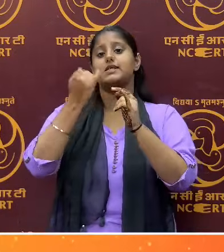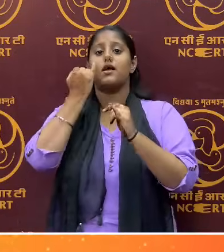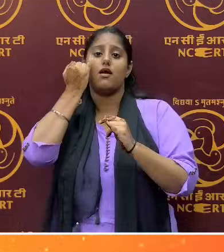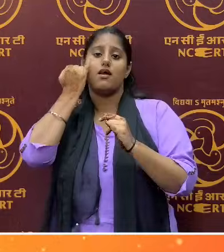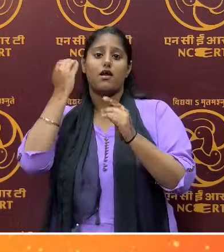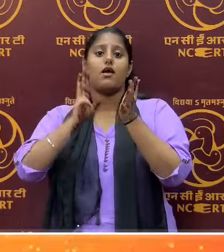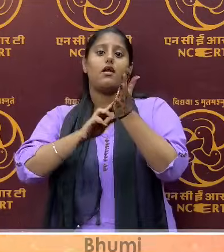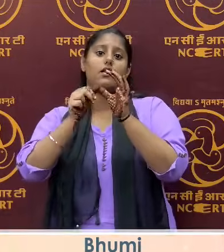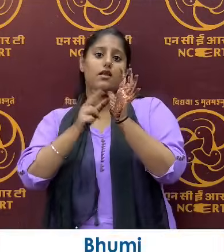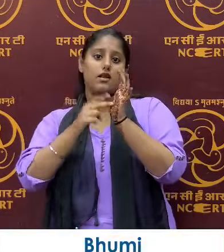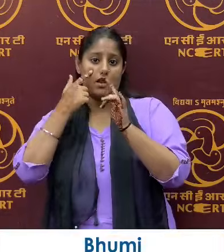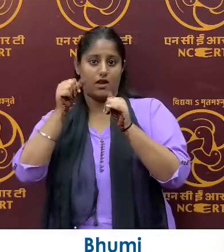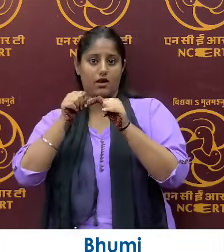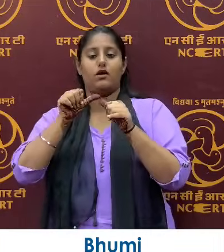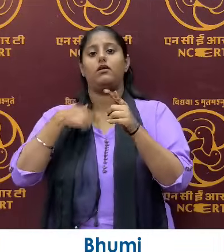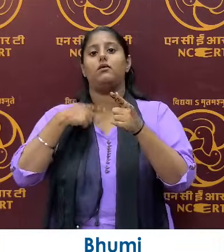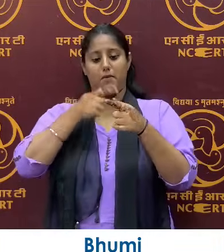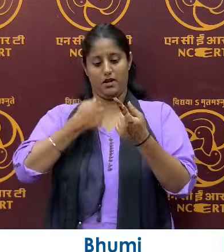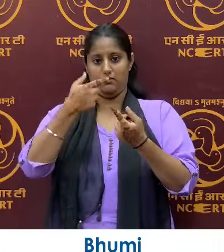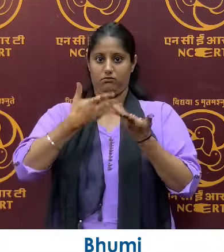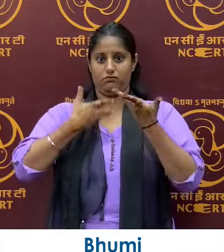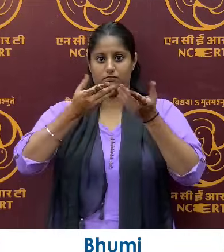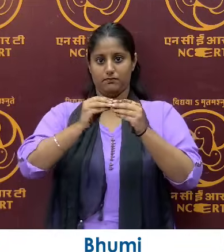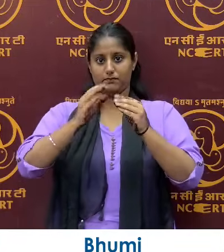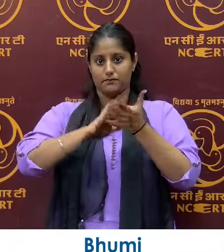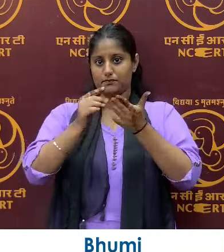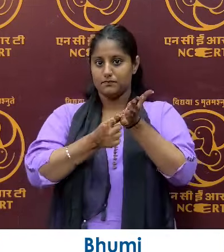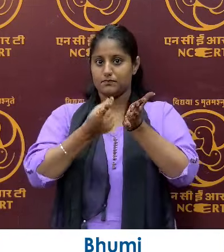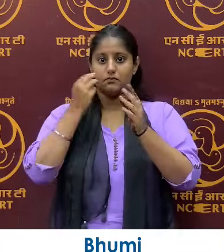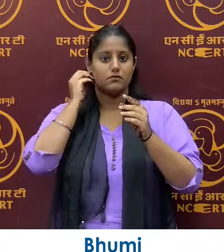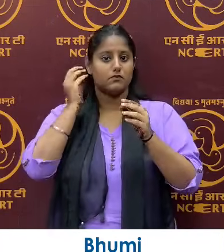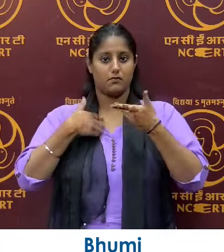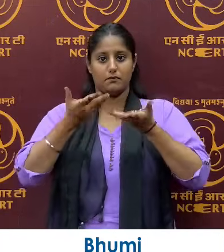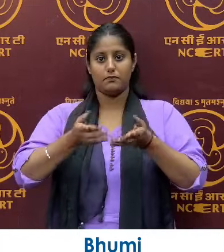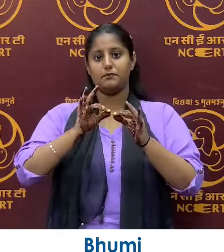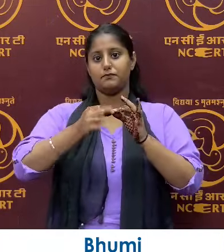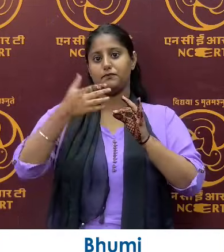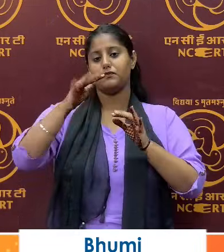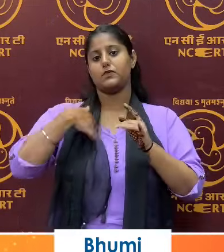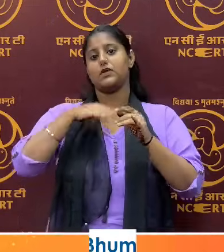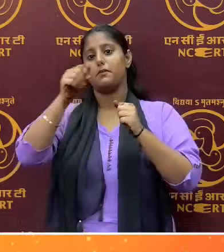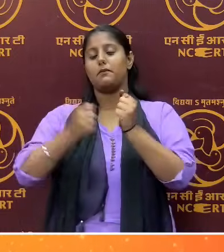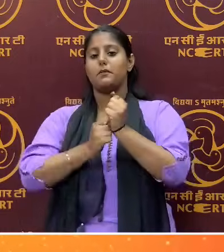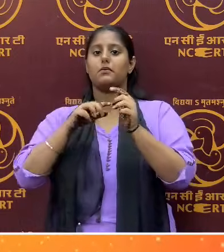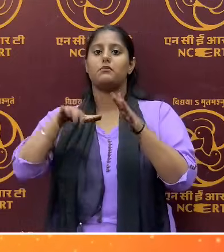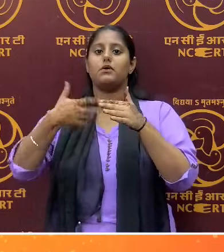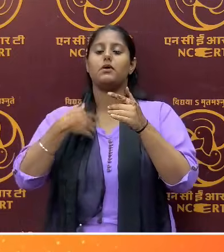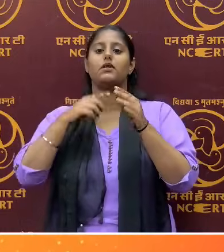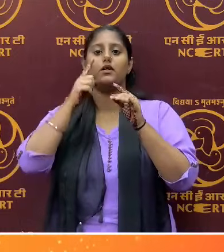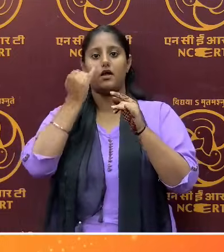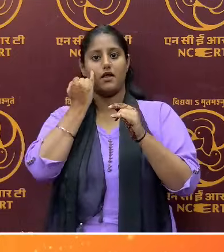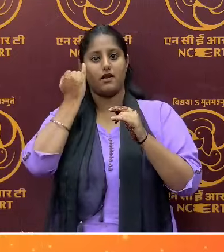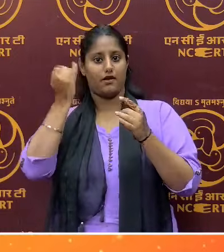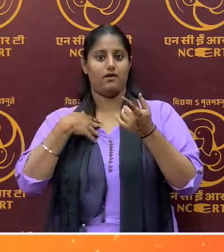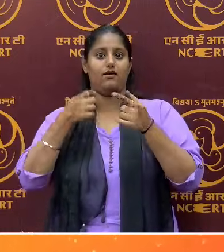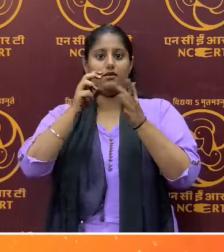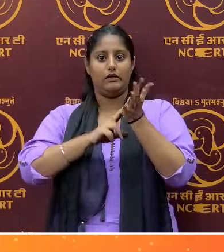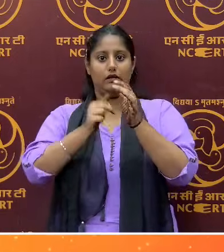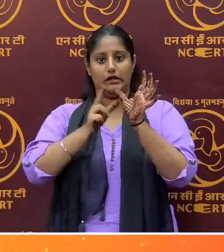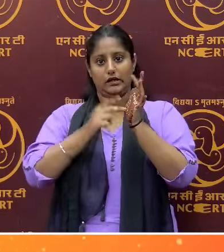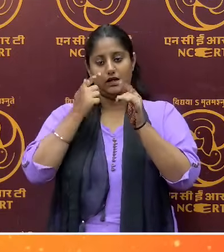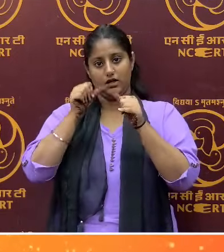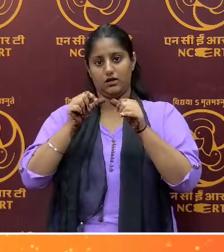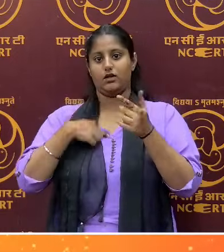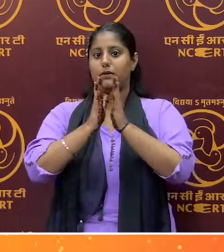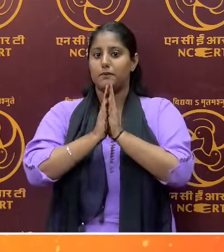starting with Ms. Bhumi, and turn by turn, they will make you understand this entire journey through sign language. Bhumi and Naina, namaskar and very warm welcome to